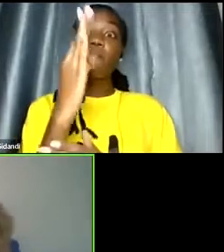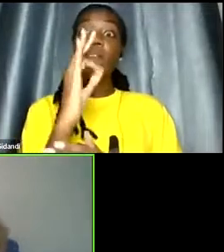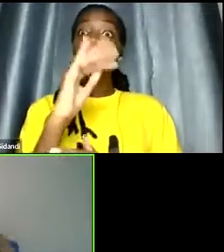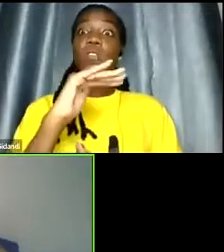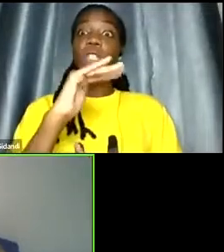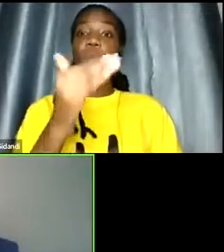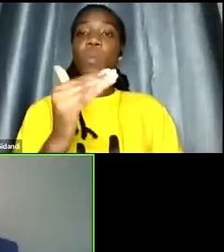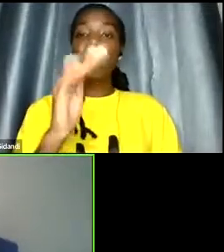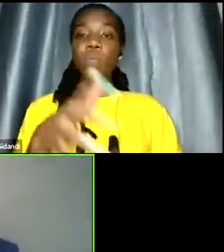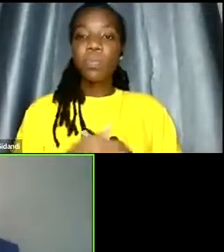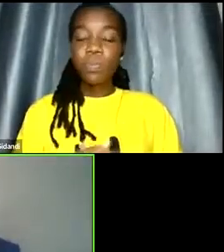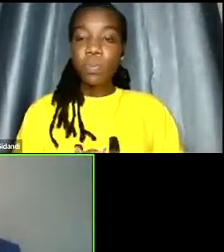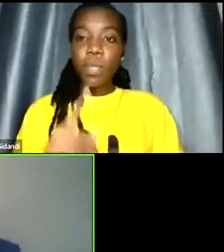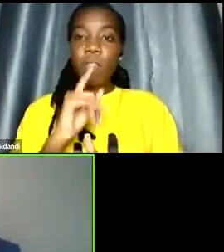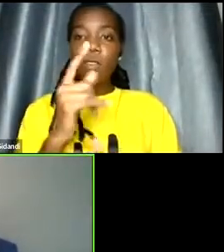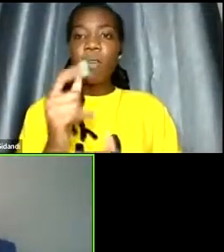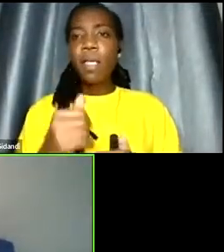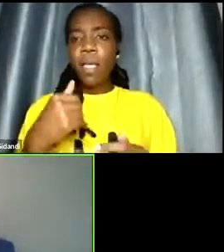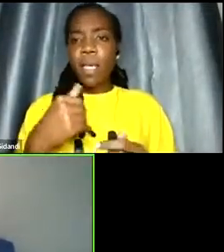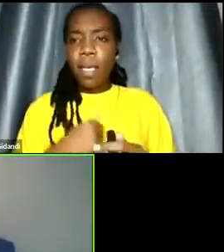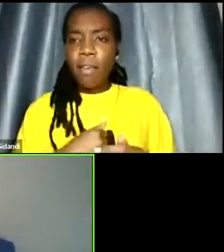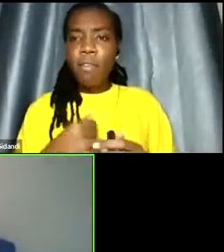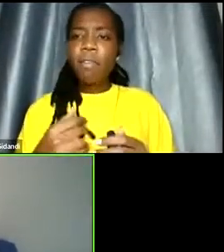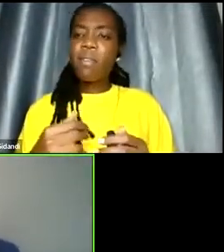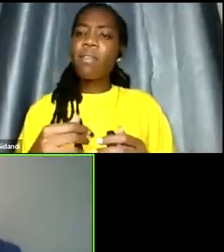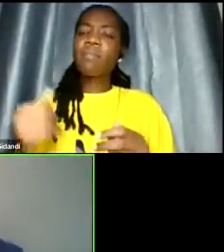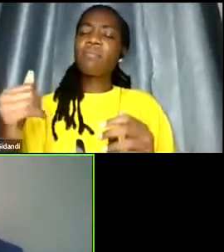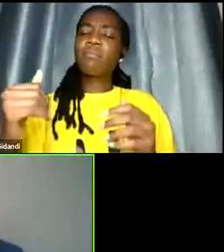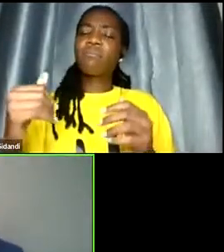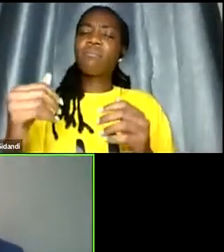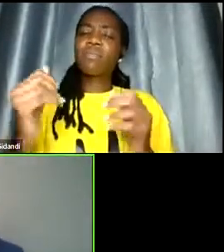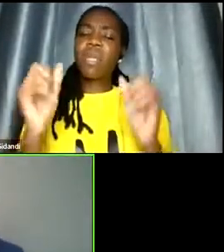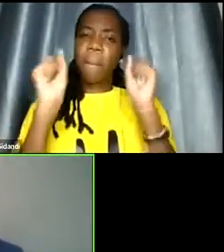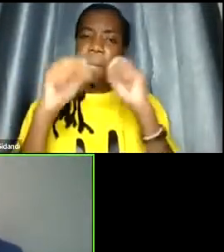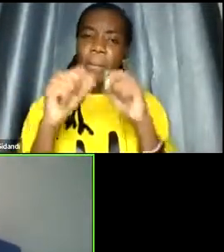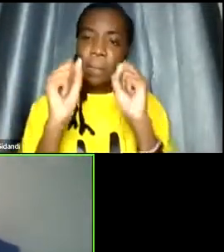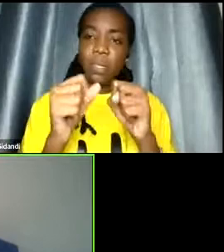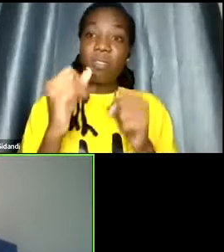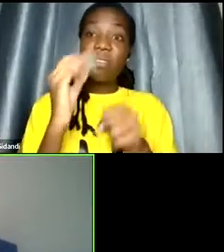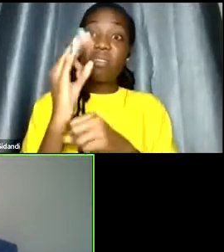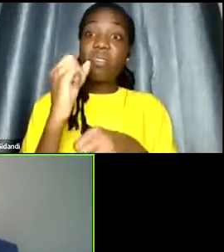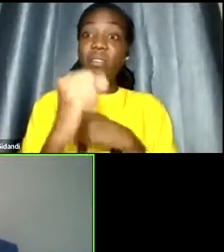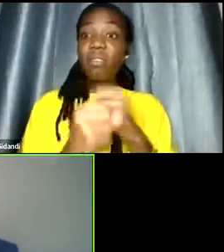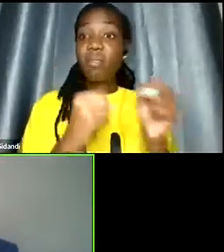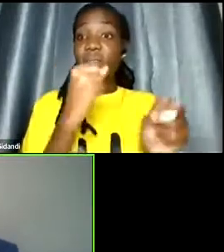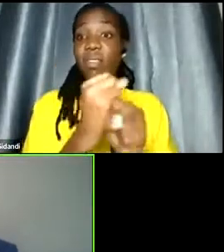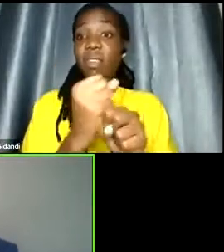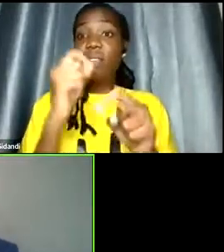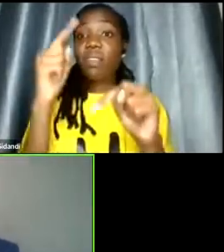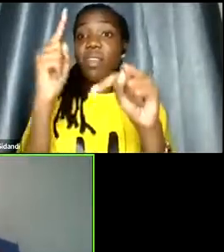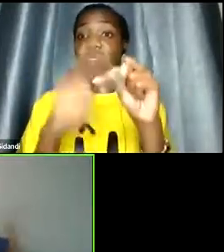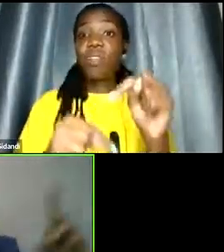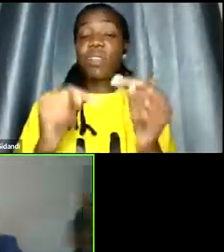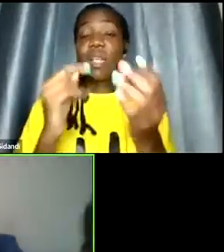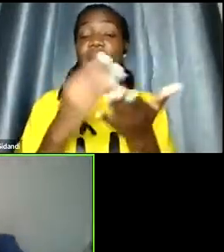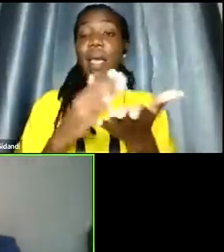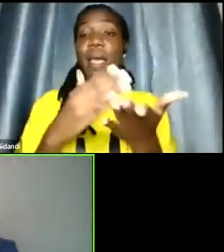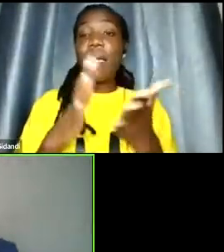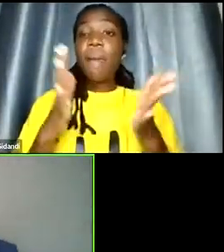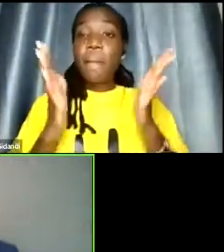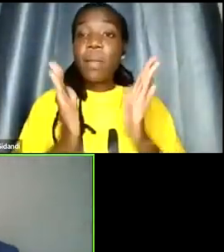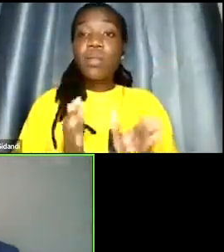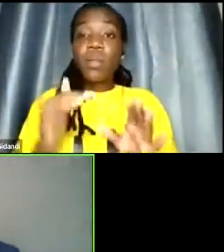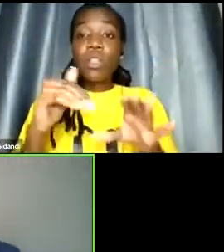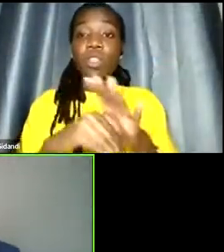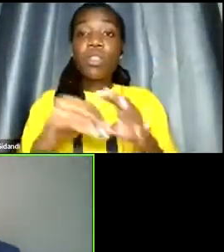words, this person is still a high potential. In 3 years, there's no way you can hire somebody from the university and in 3 years is head of